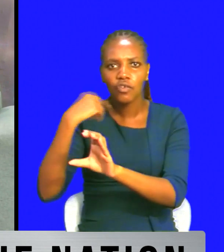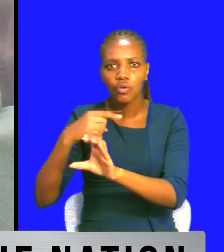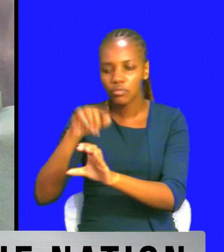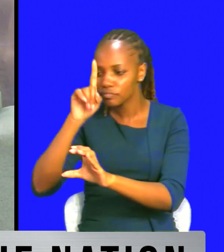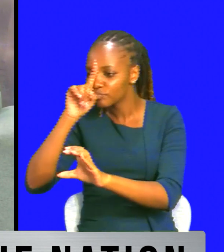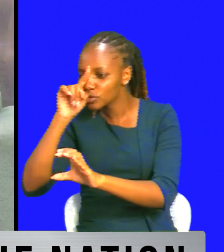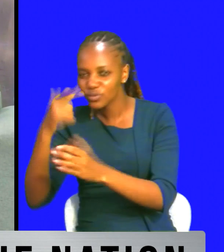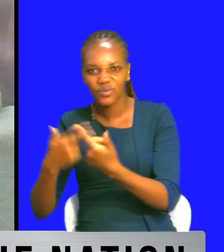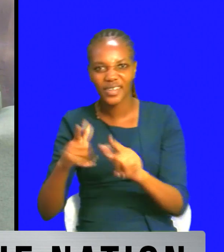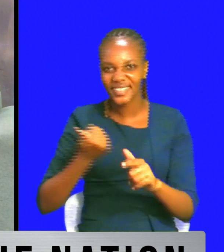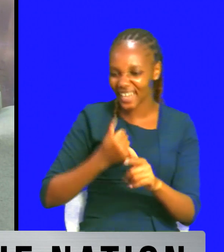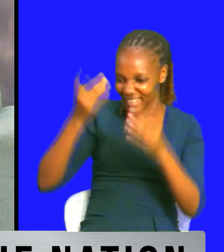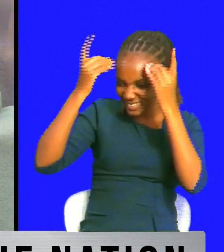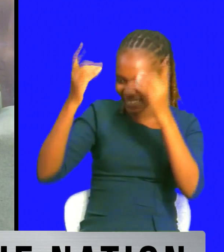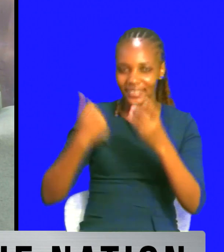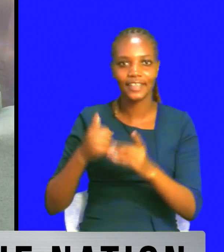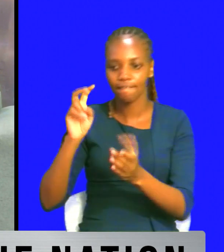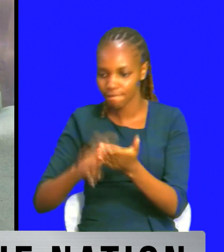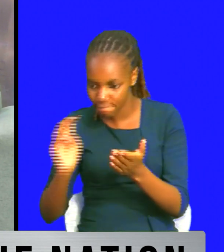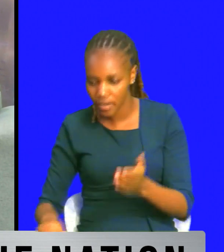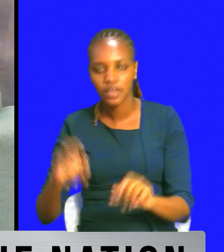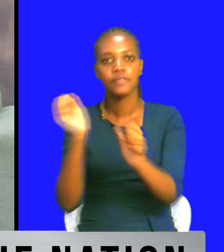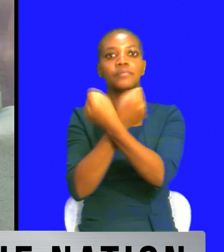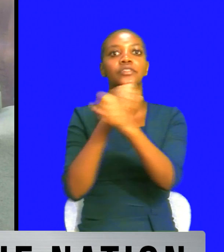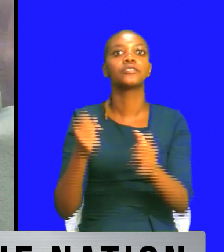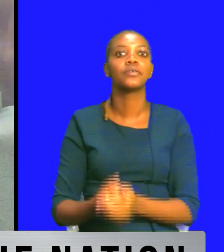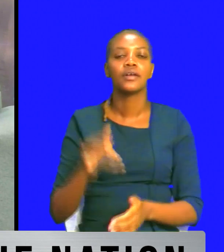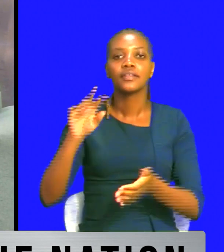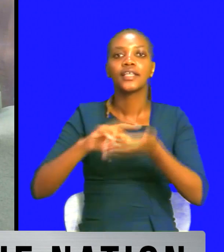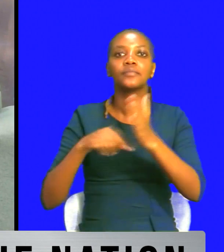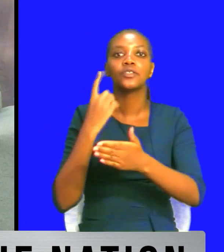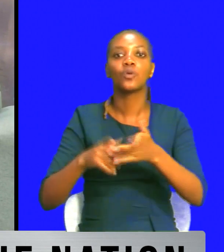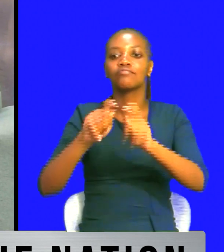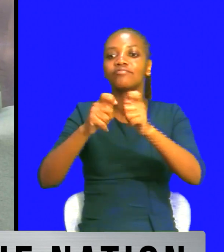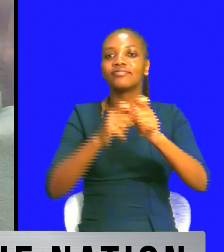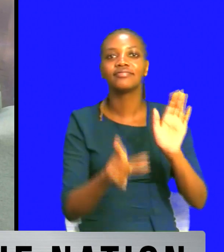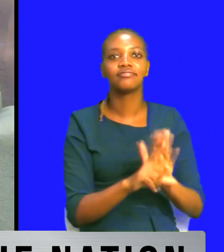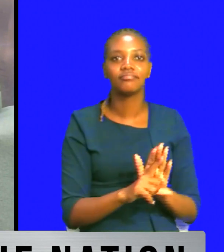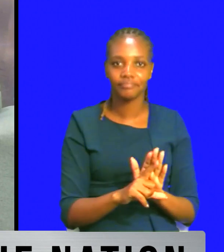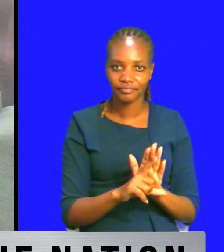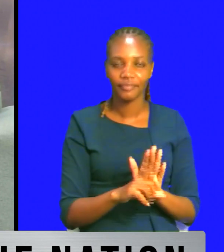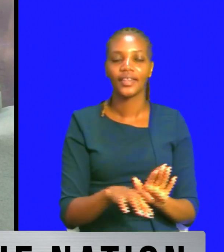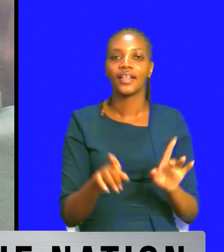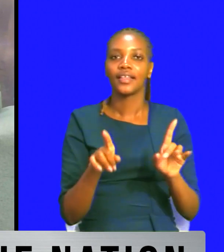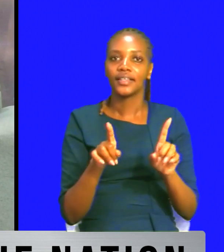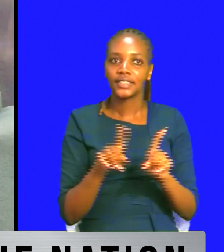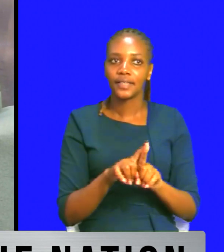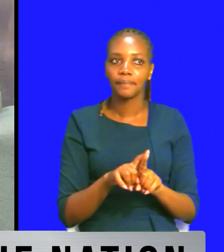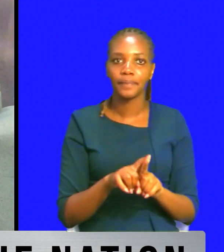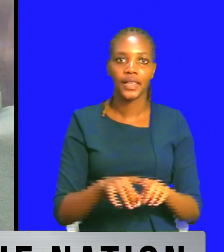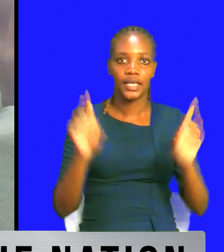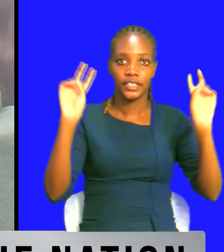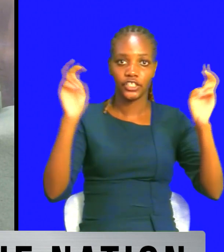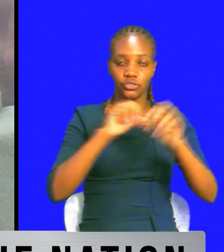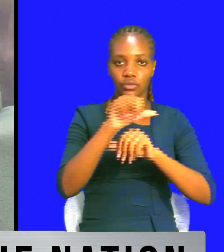leave this seat. Do what you want to do. That is civil disobedience, Jonah, in its best. And so even the issue